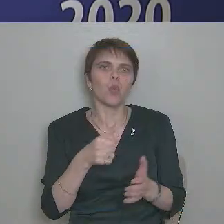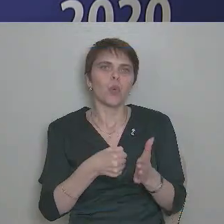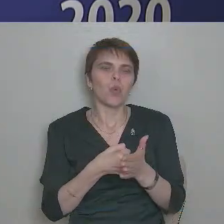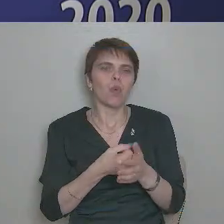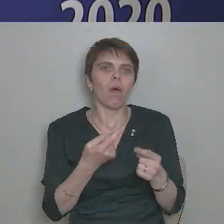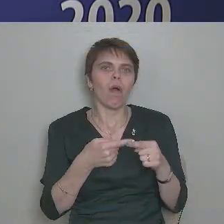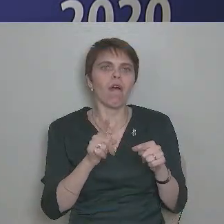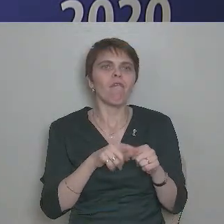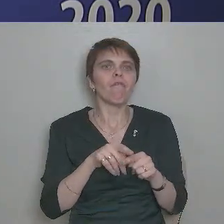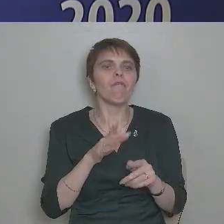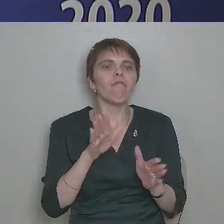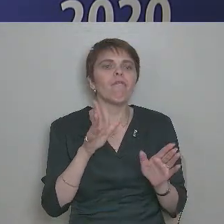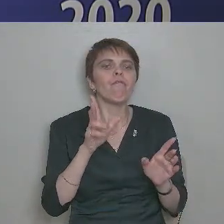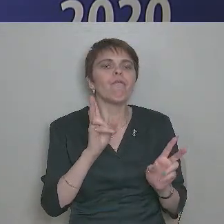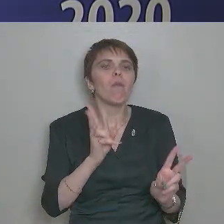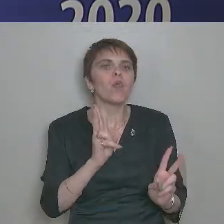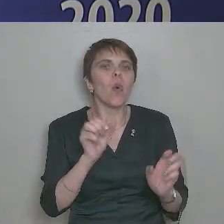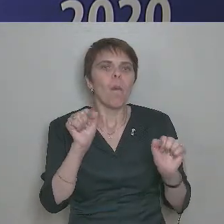was mentioned already